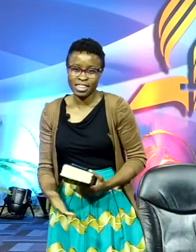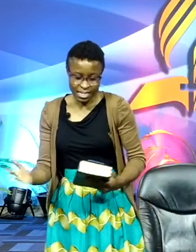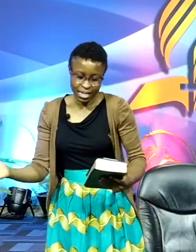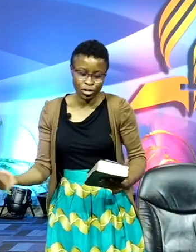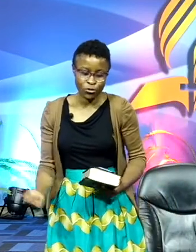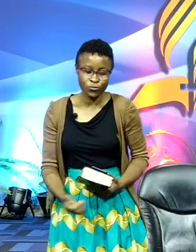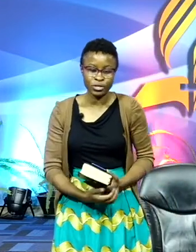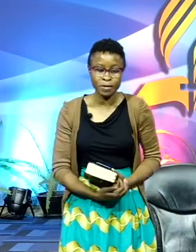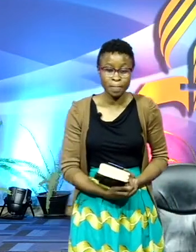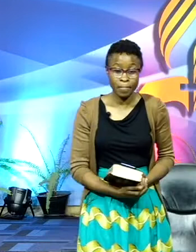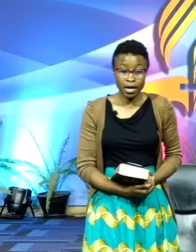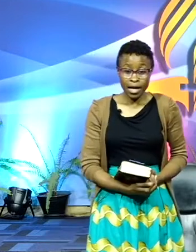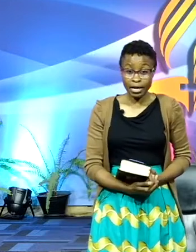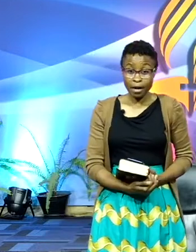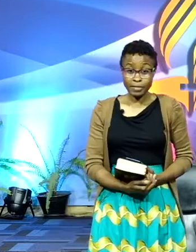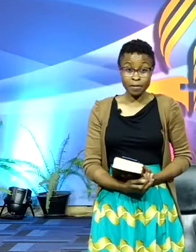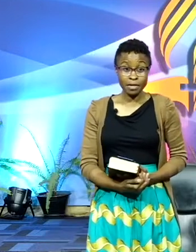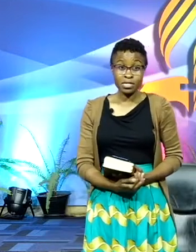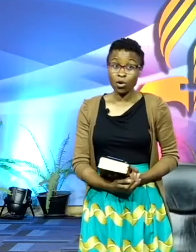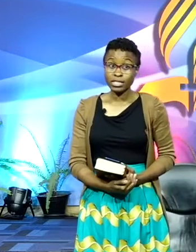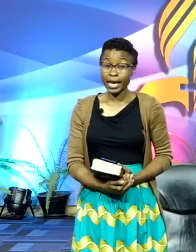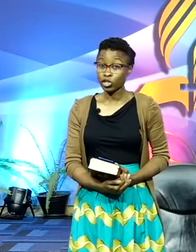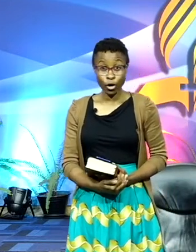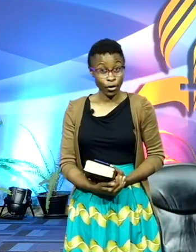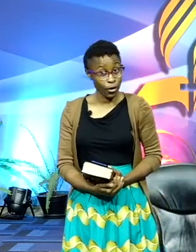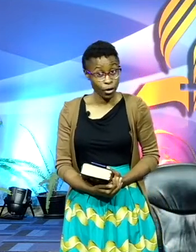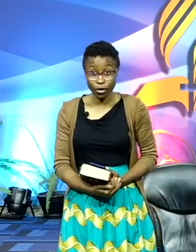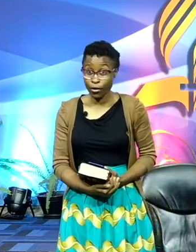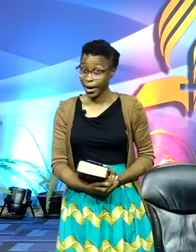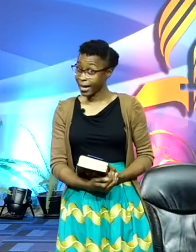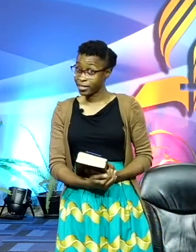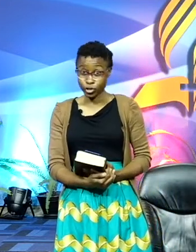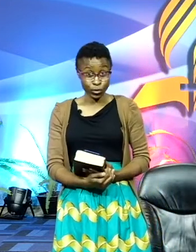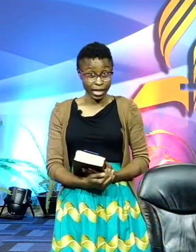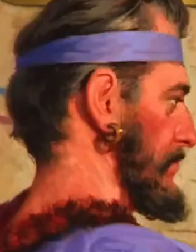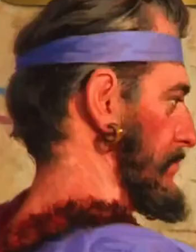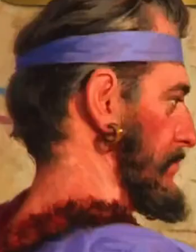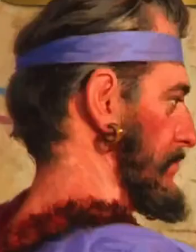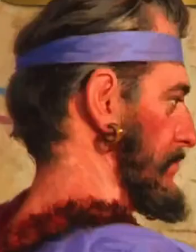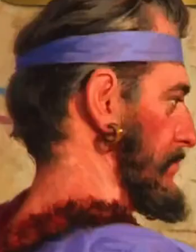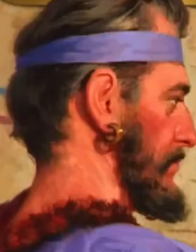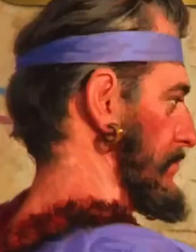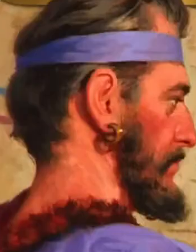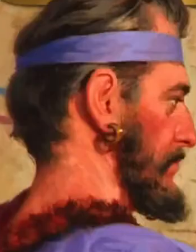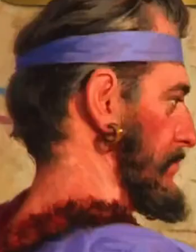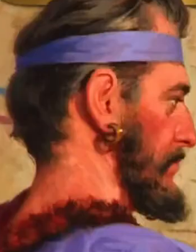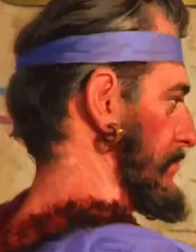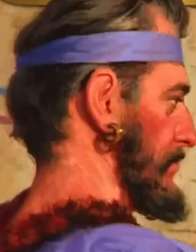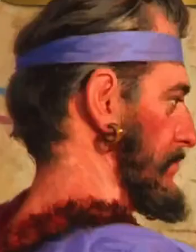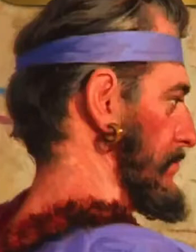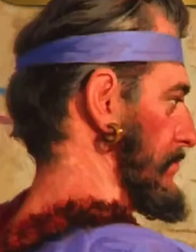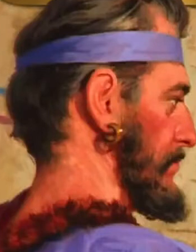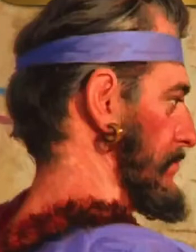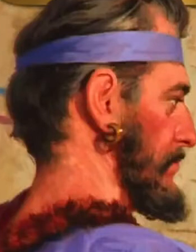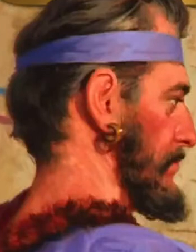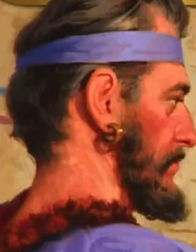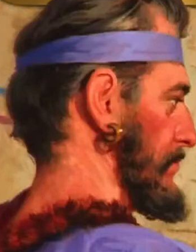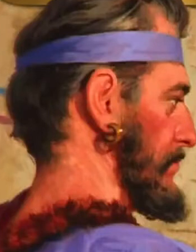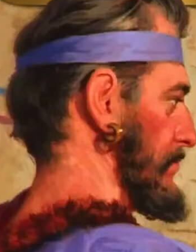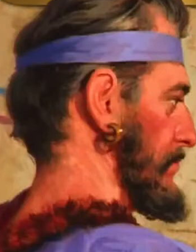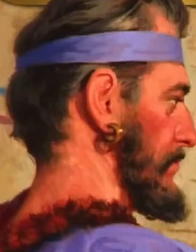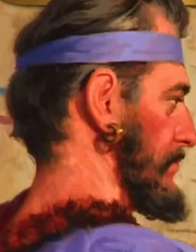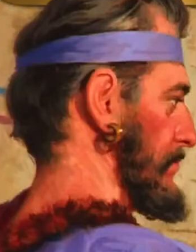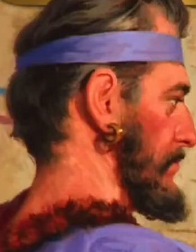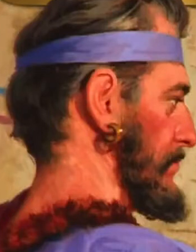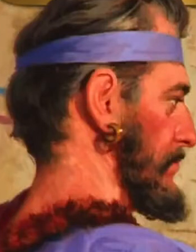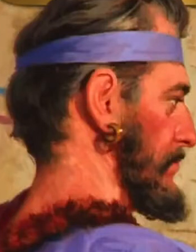okay with that kind of food. And Captain Melza was like, no, I can't do that. The king will be angry with me. I might even lose my